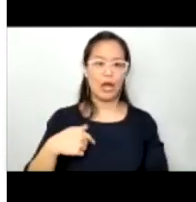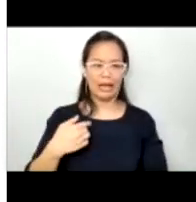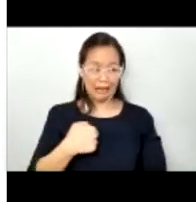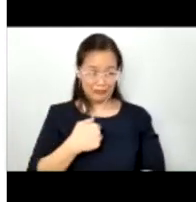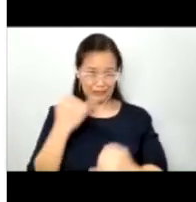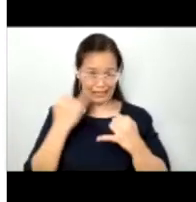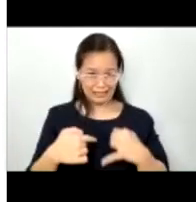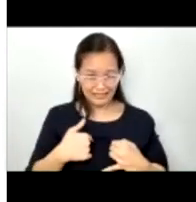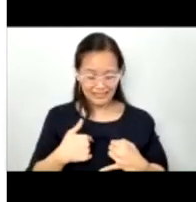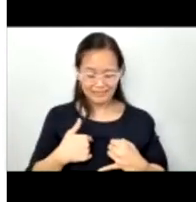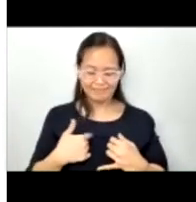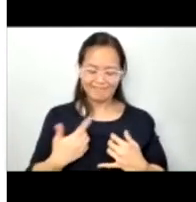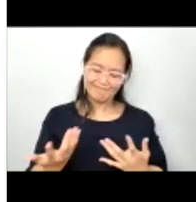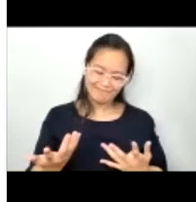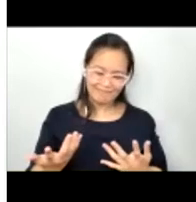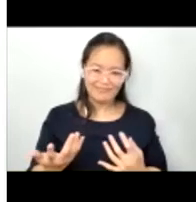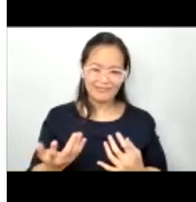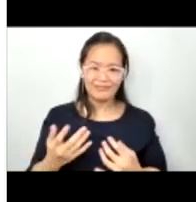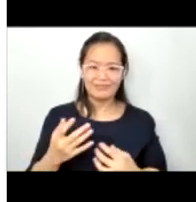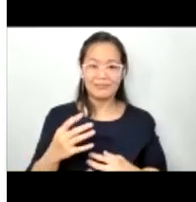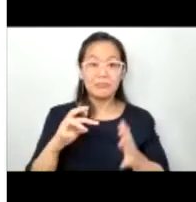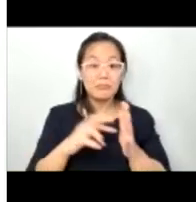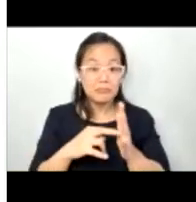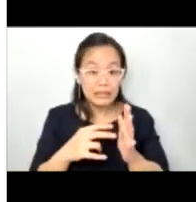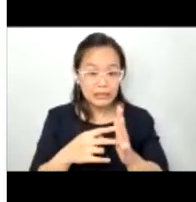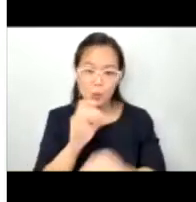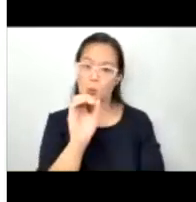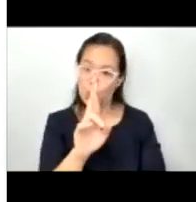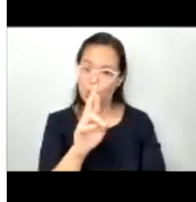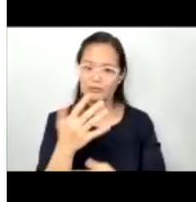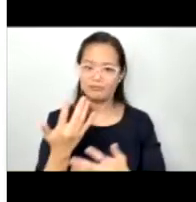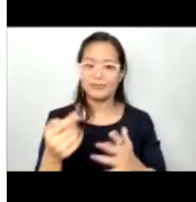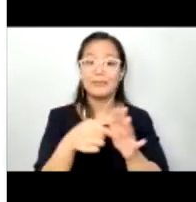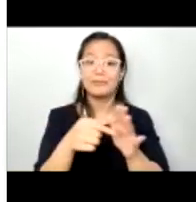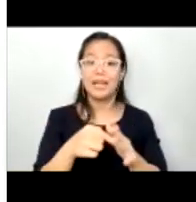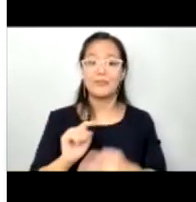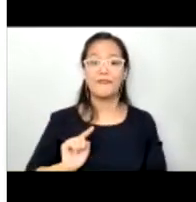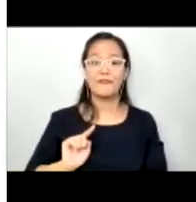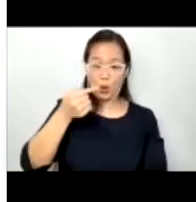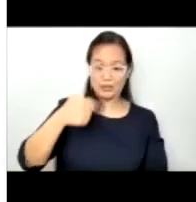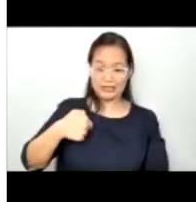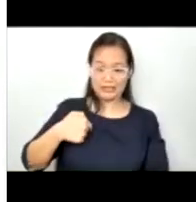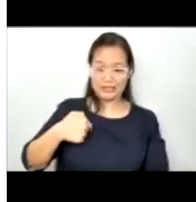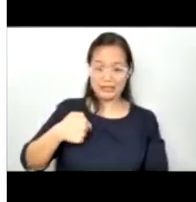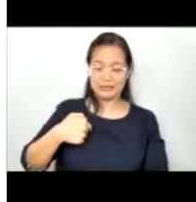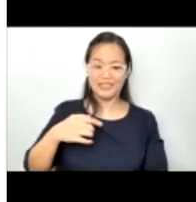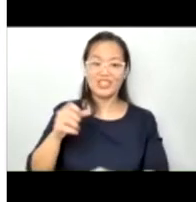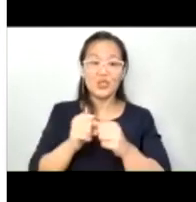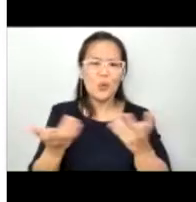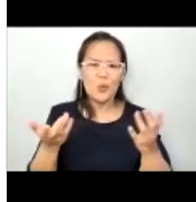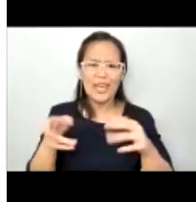last. And there's also the possibility that you would be first. And so we would tend to sit